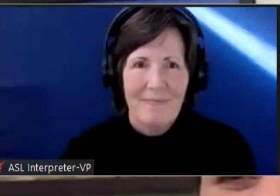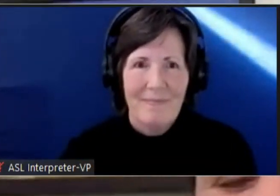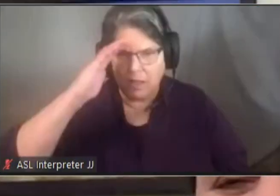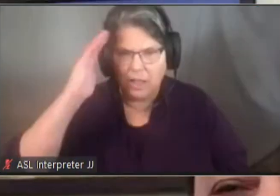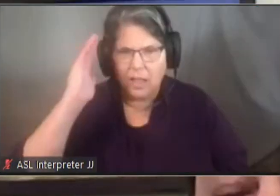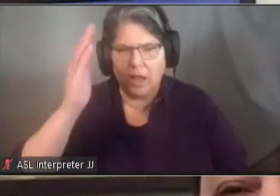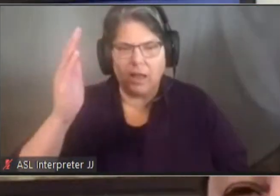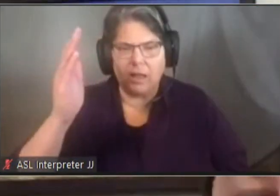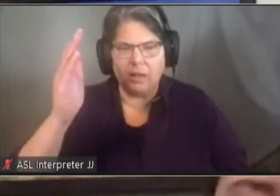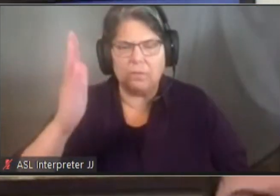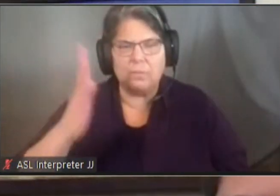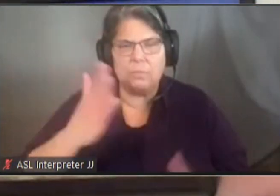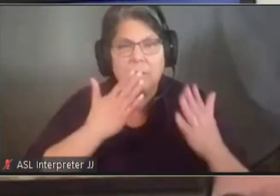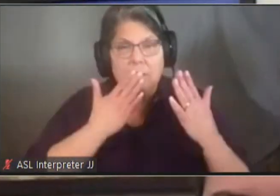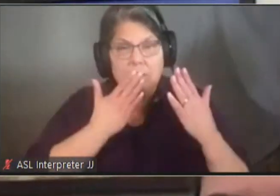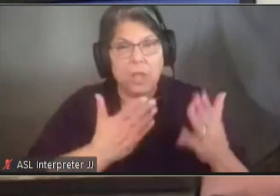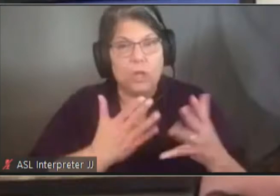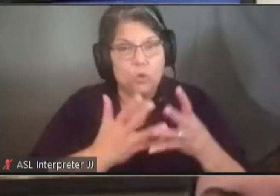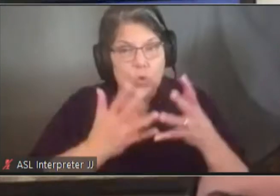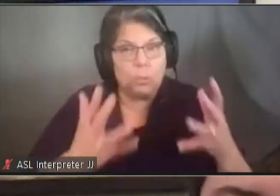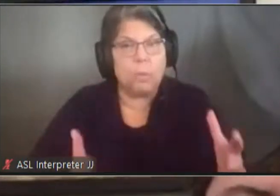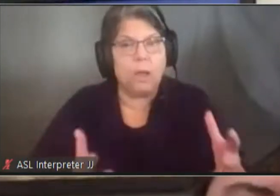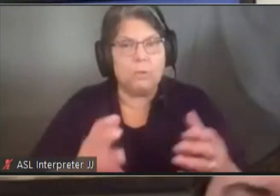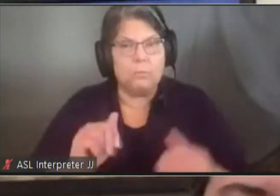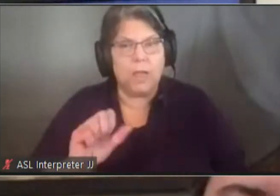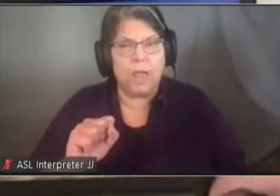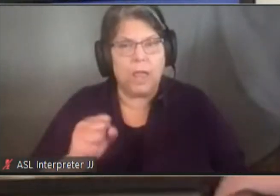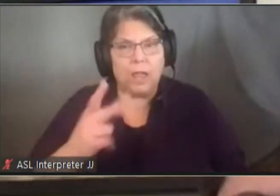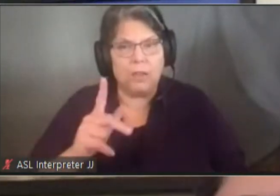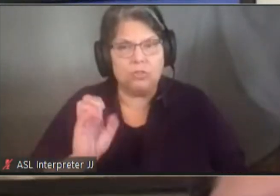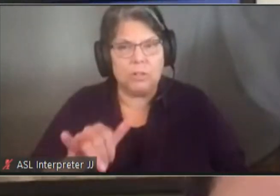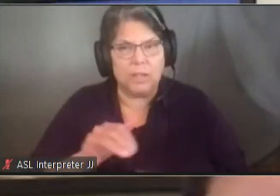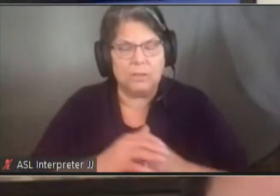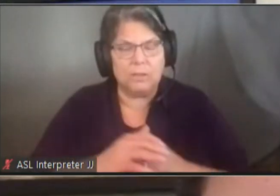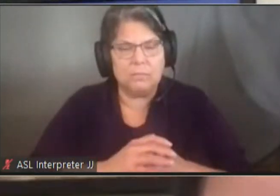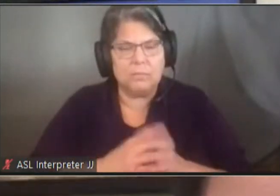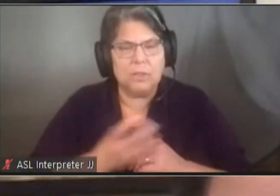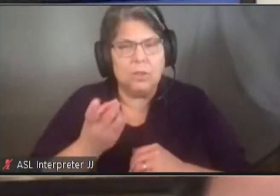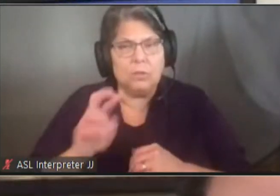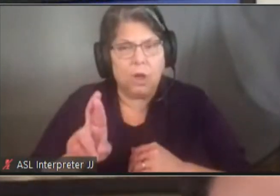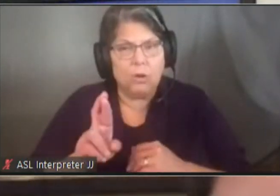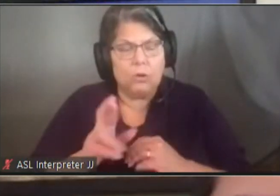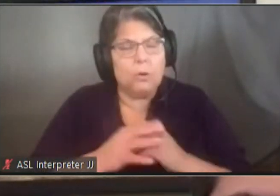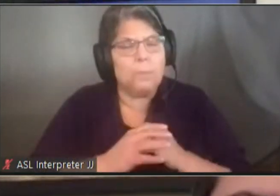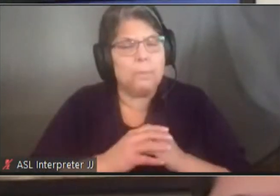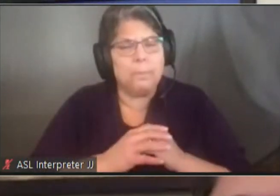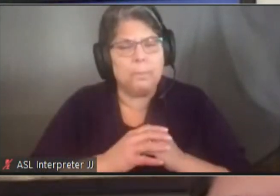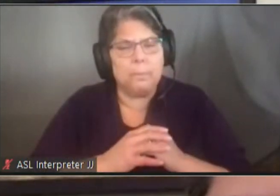Hi, thank you so much, Ashley. And doctor,